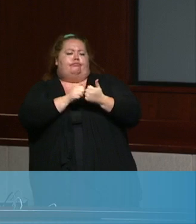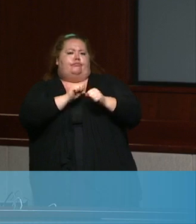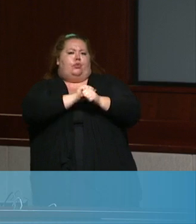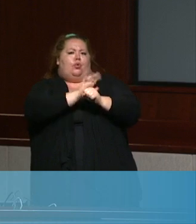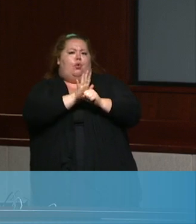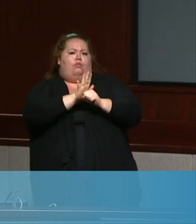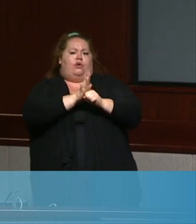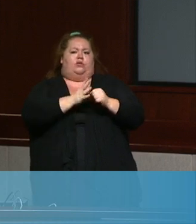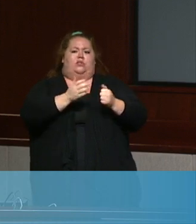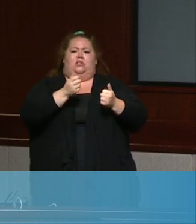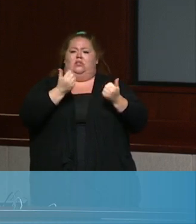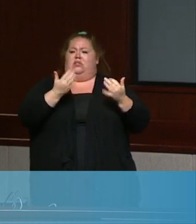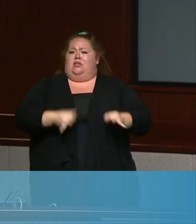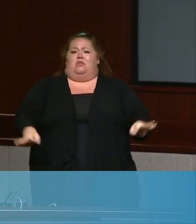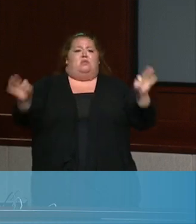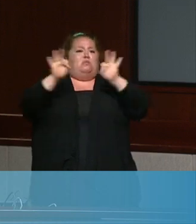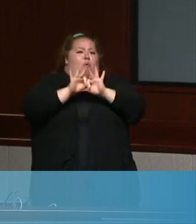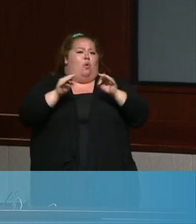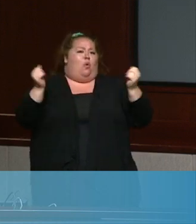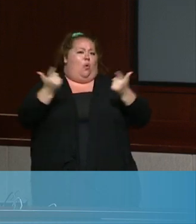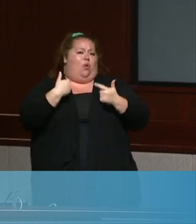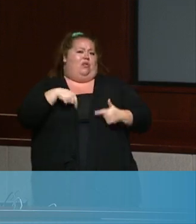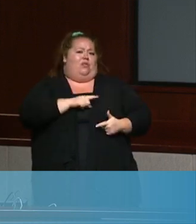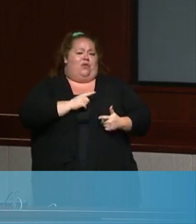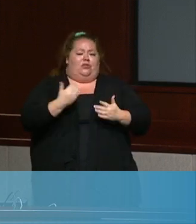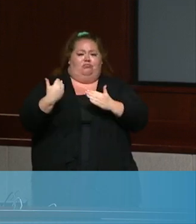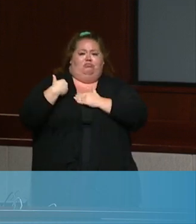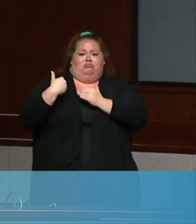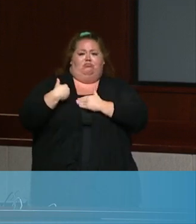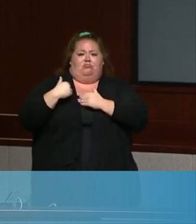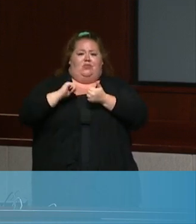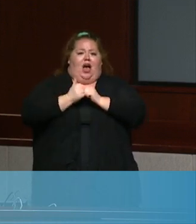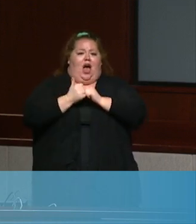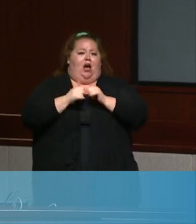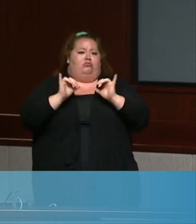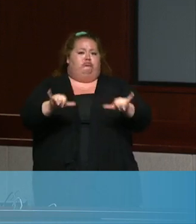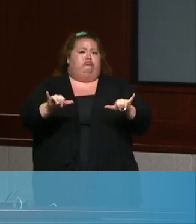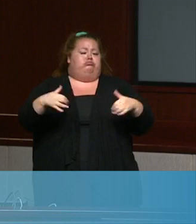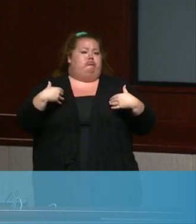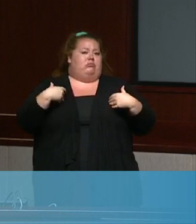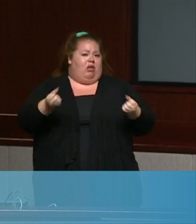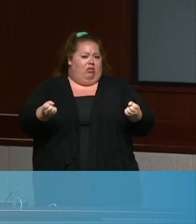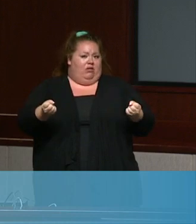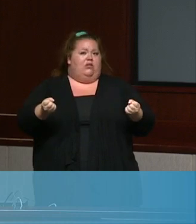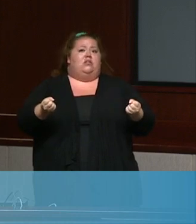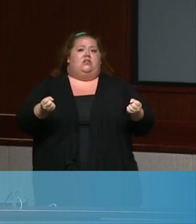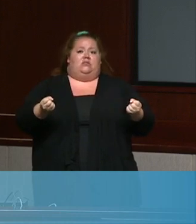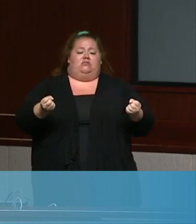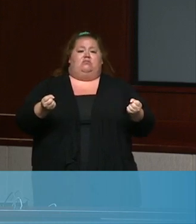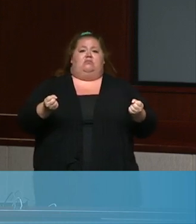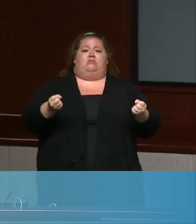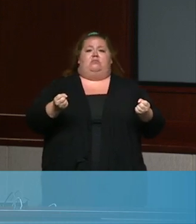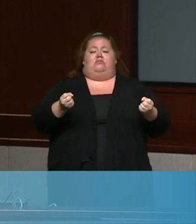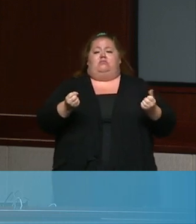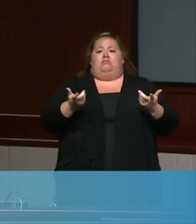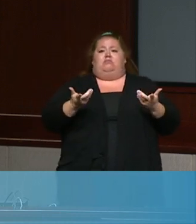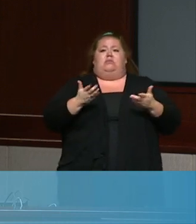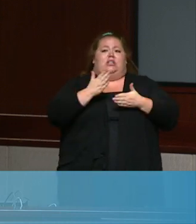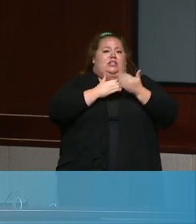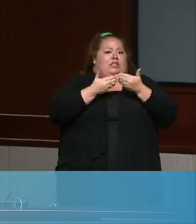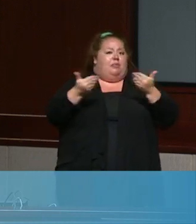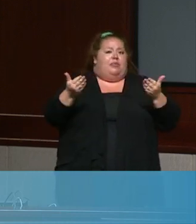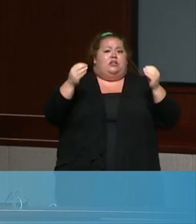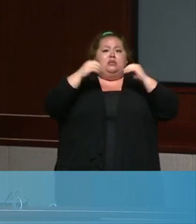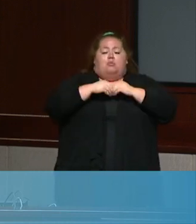stay healthy. So there are certain things that increase our risk for outcomes, such